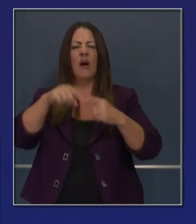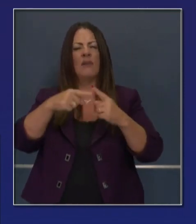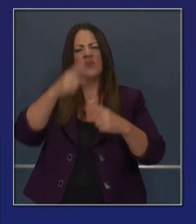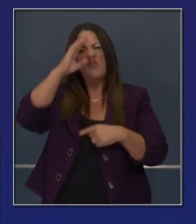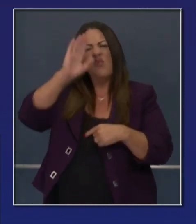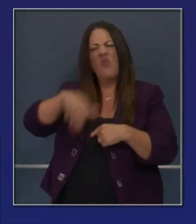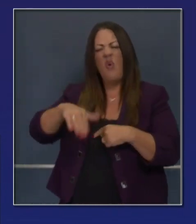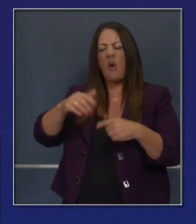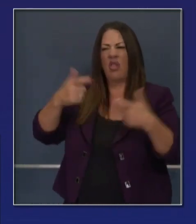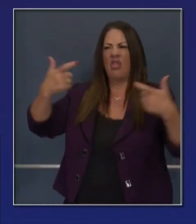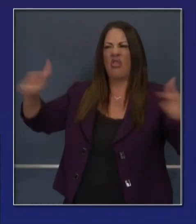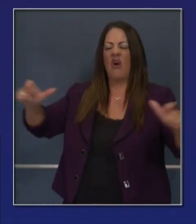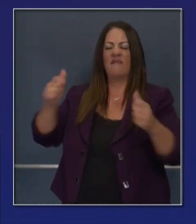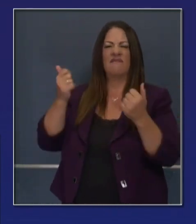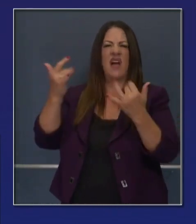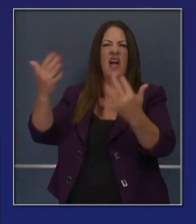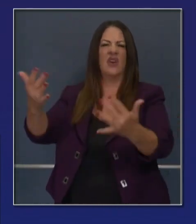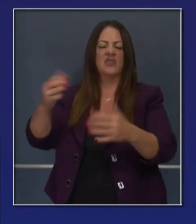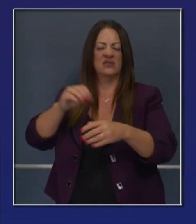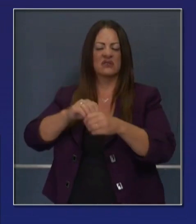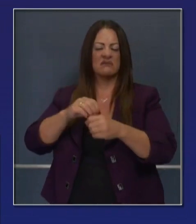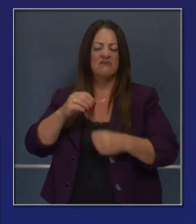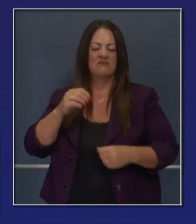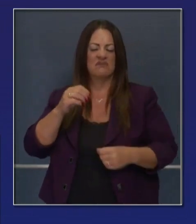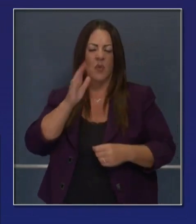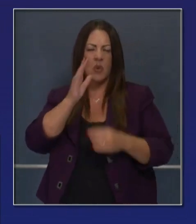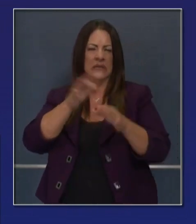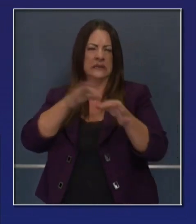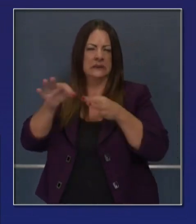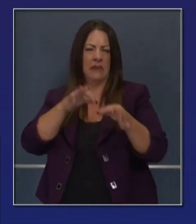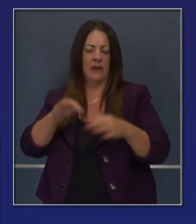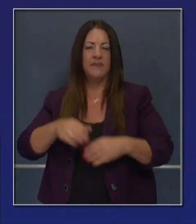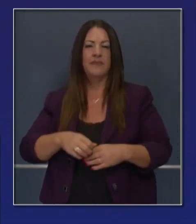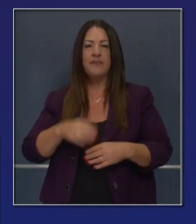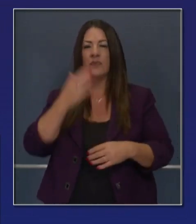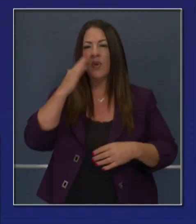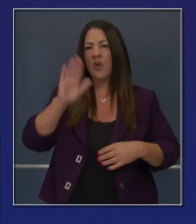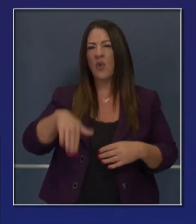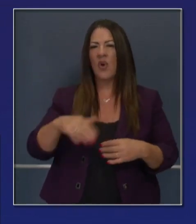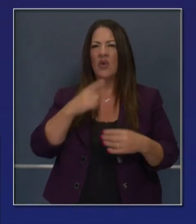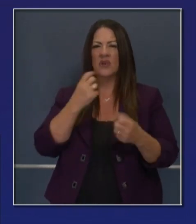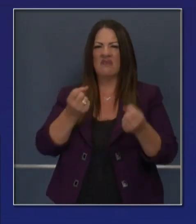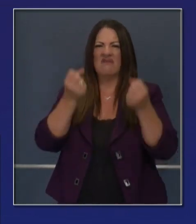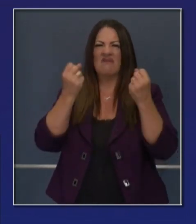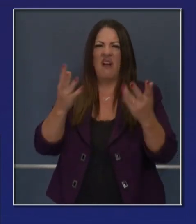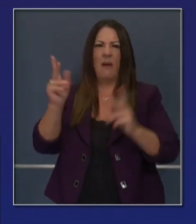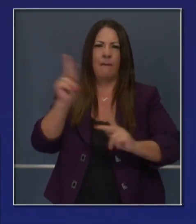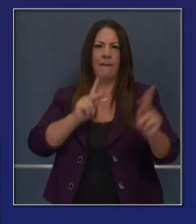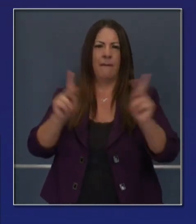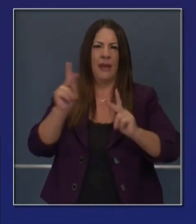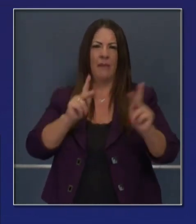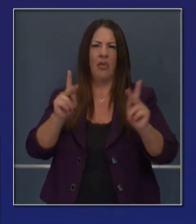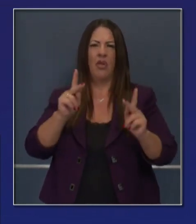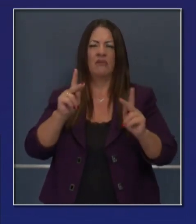had at peak about 100,000 people that were evacuated, primarily in Southern California. Currently,